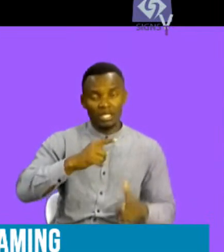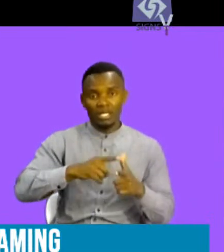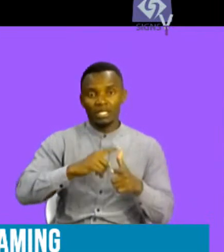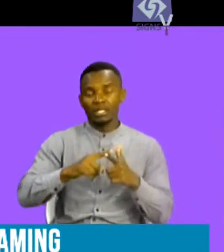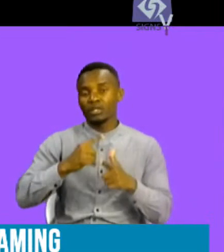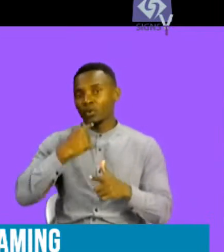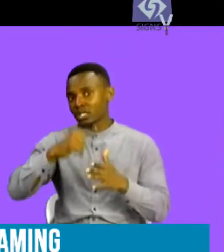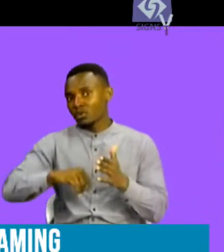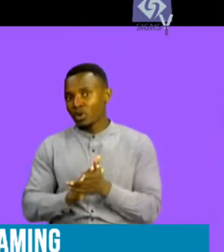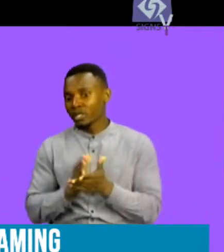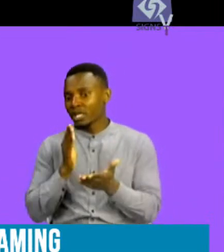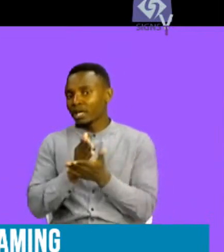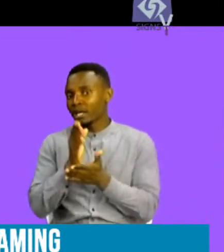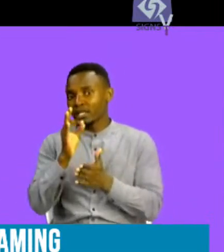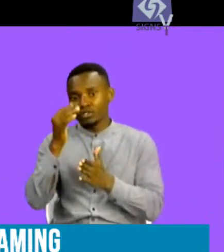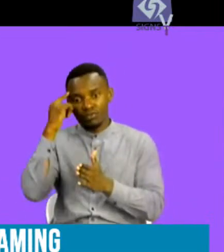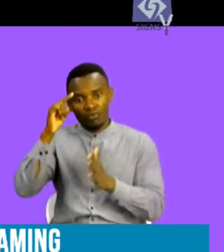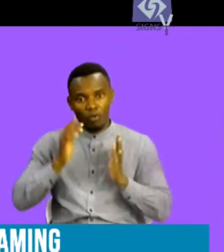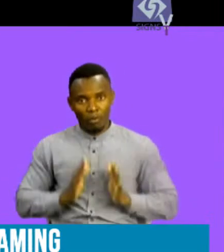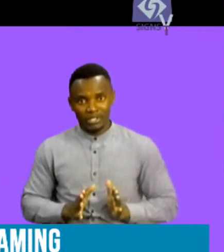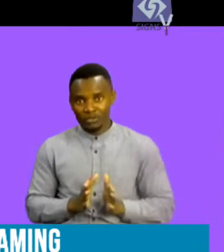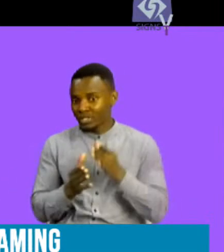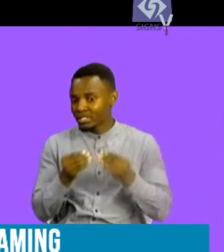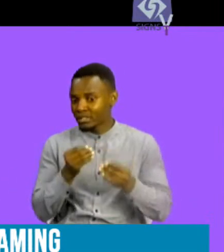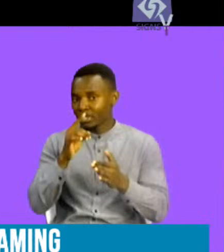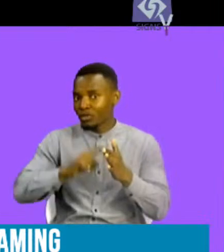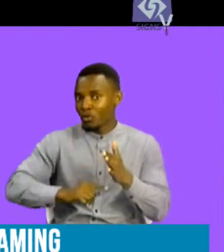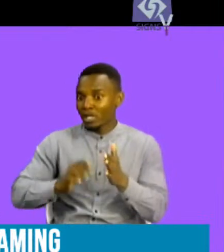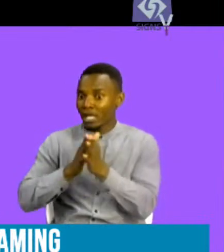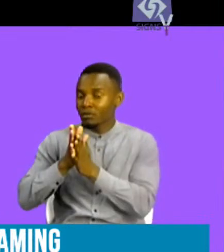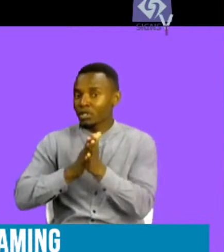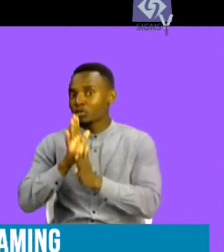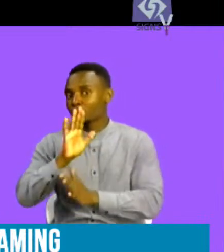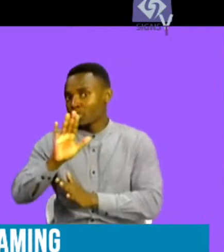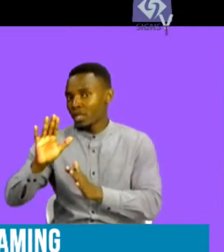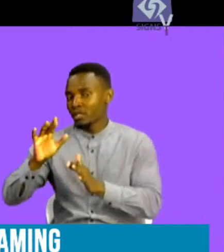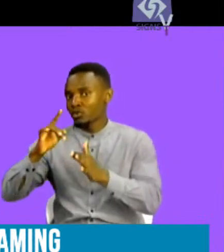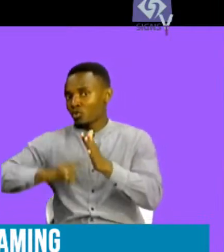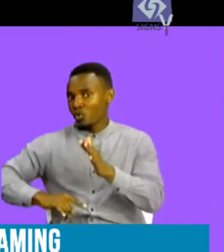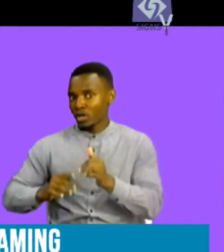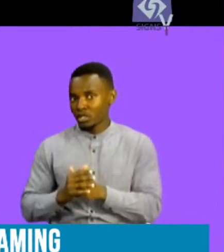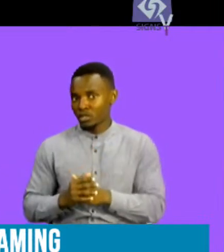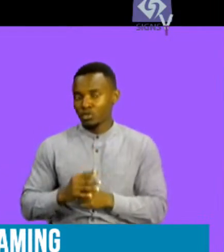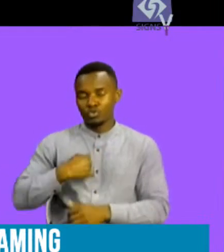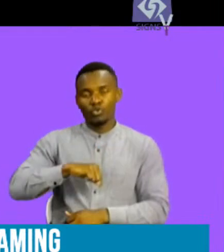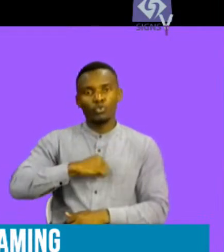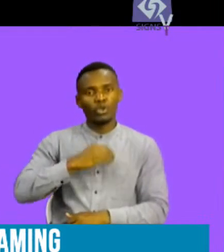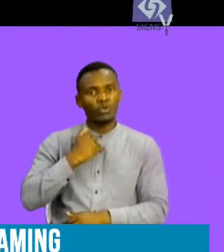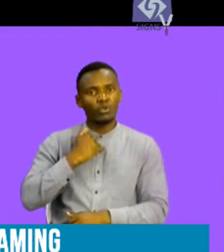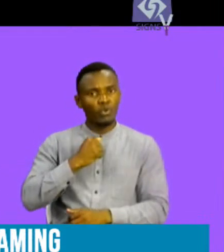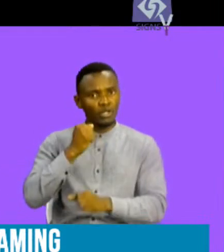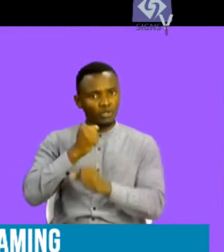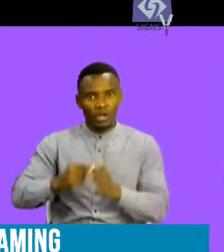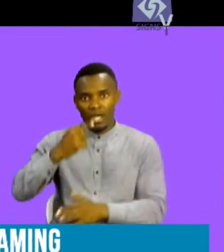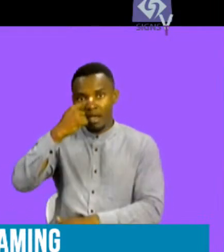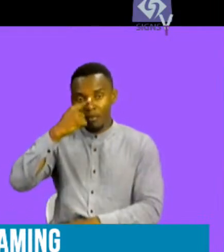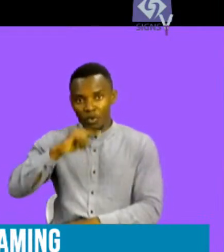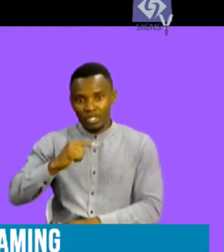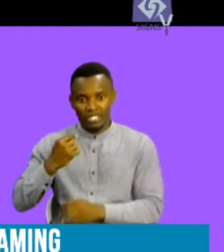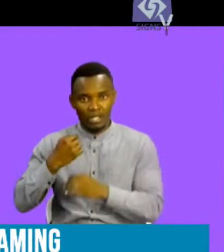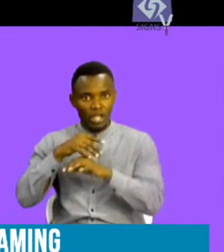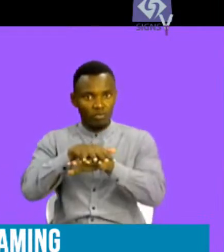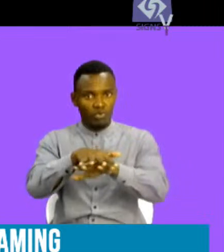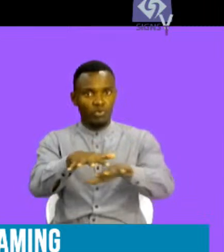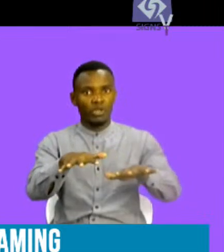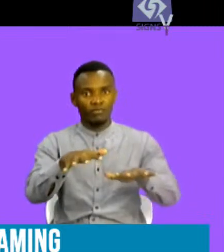with disabilities, what are the aspirations, what do they need to do? So we are looking forward to influencing policy. Even Nairobi itself,